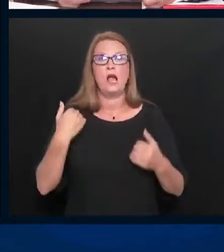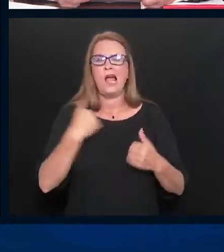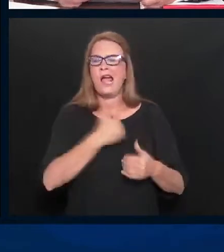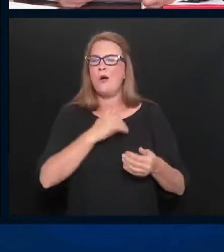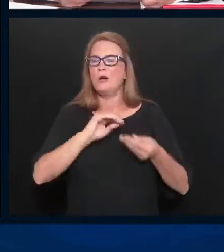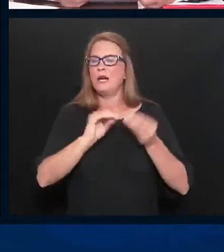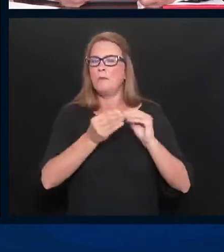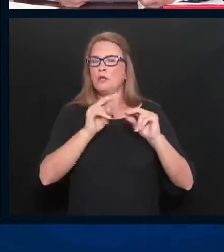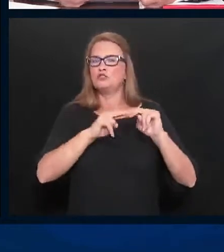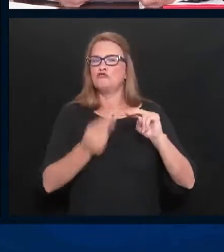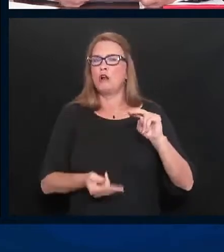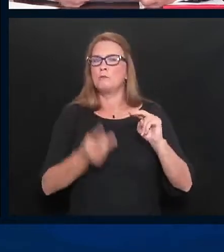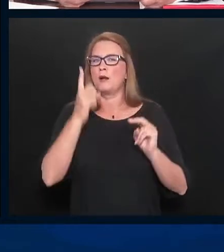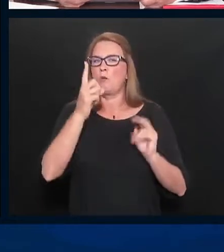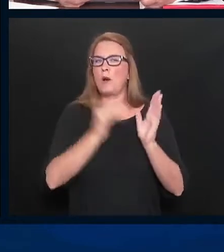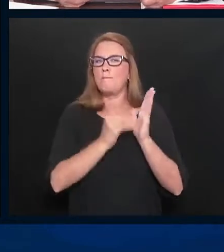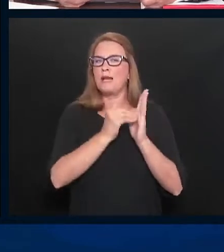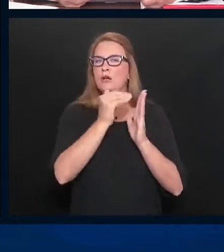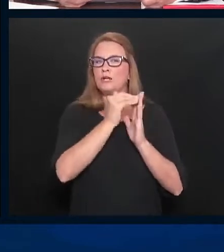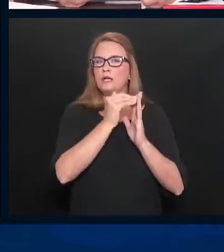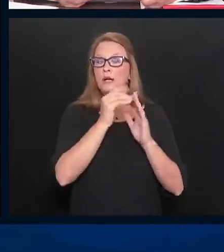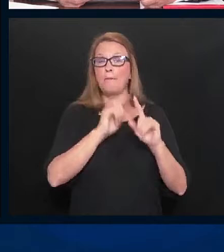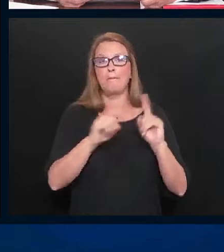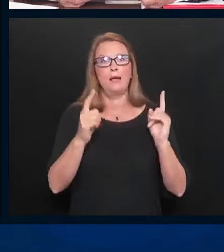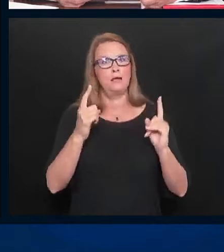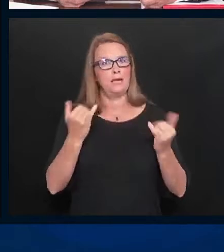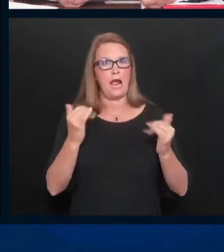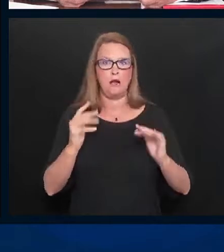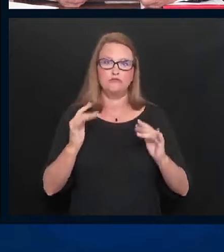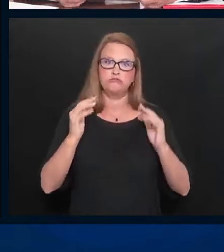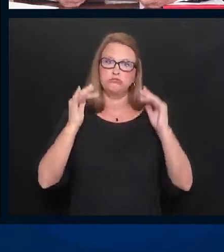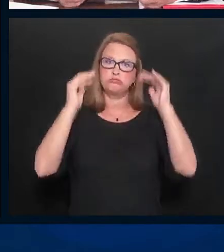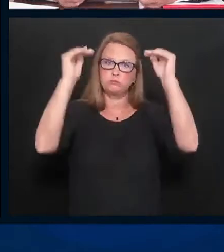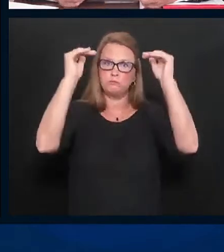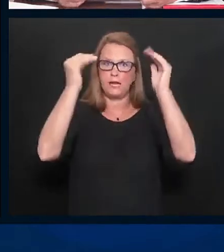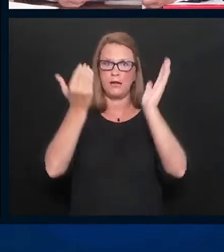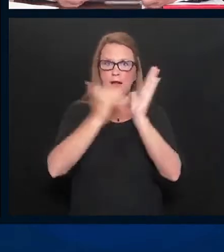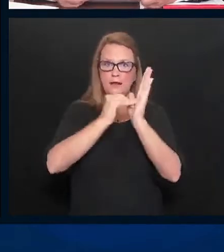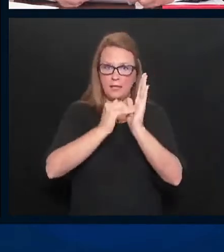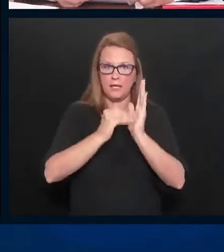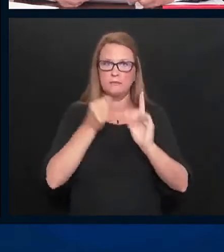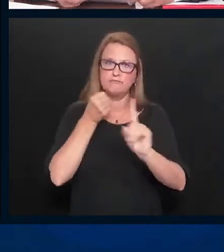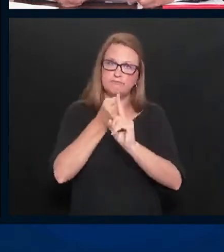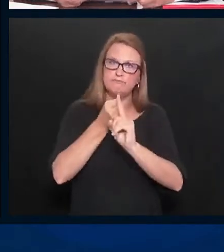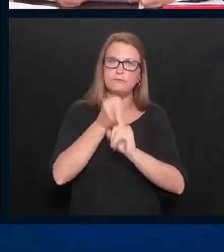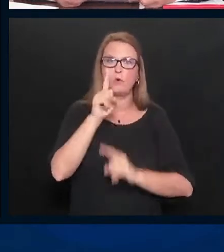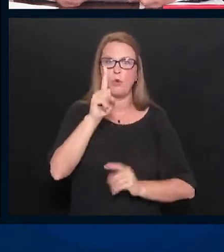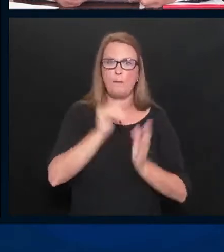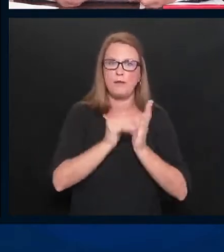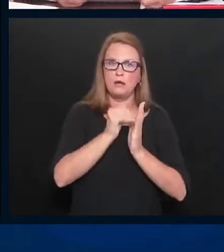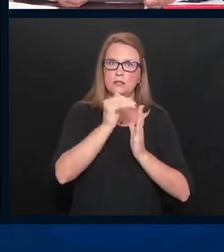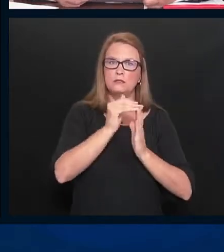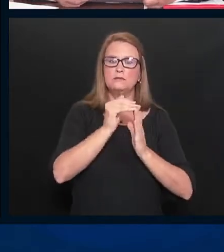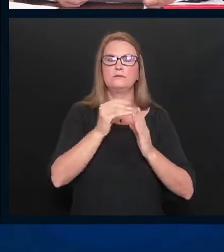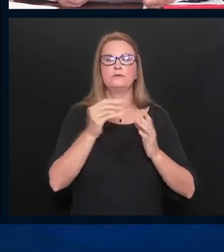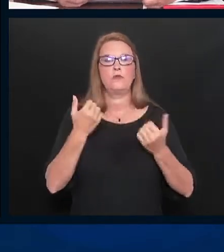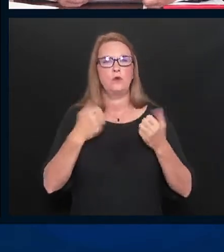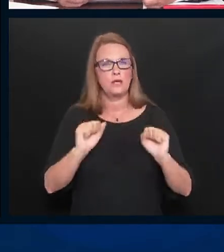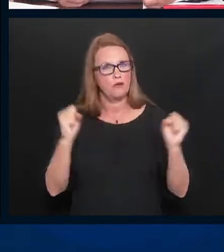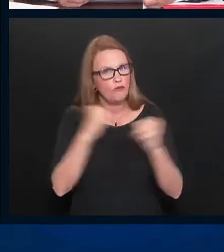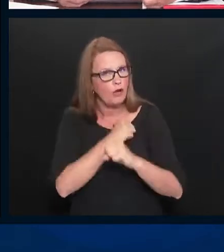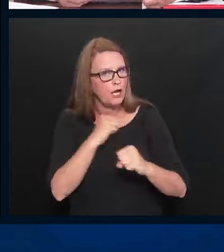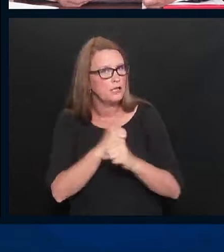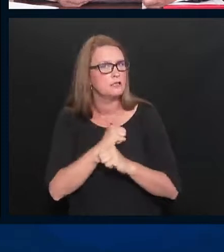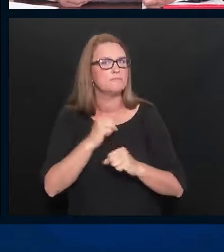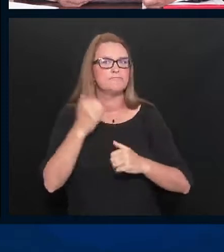down below 1 million and everything, and we've crawled back. That's what we do in West Virginia. We crawl back, and we keep fighting, and we're